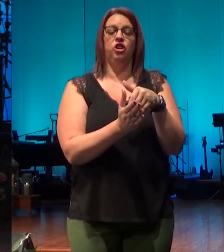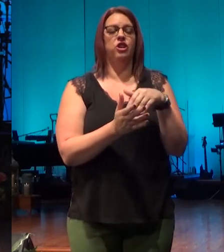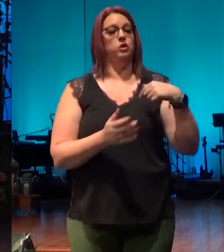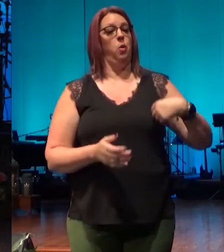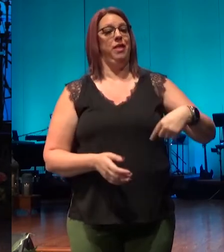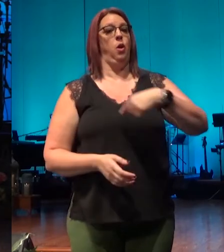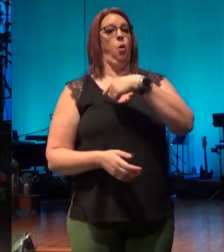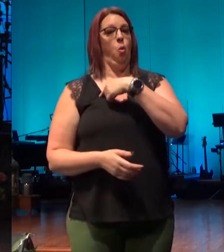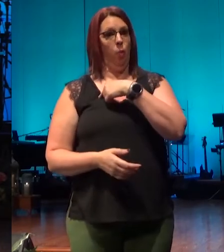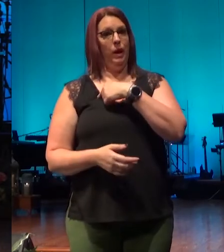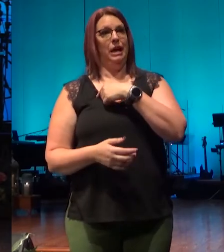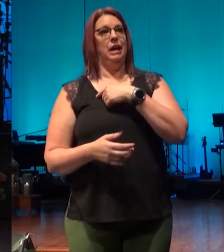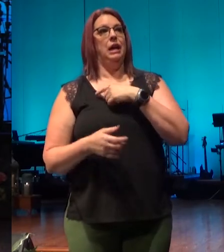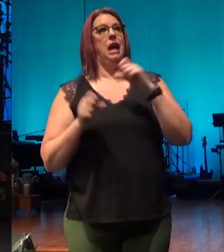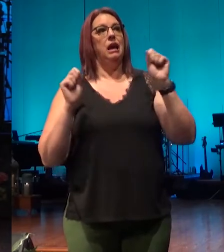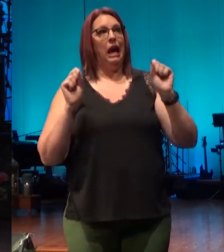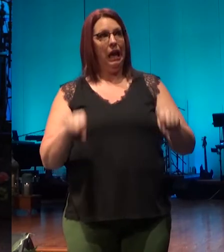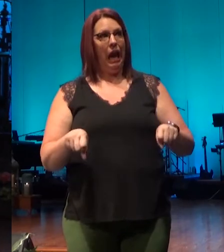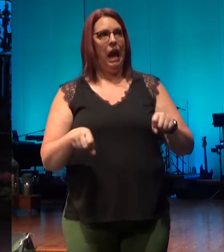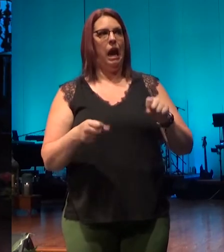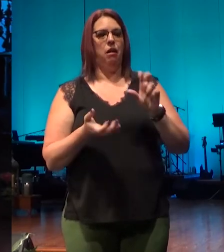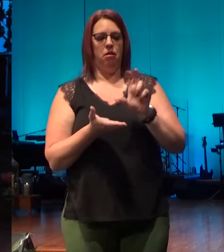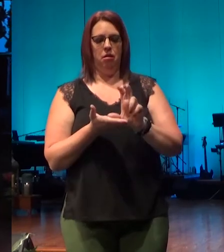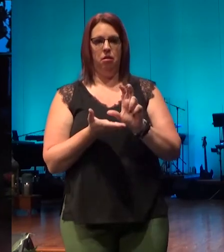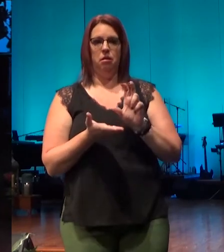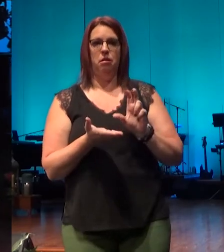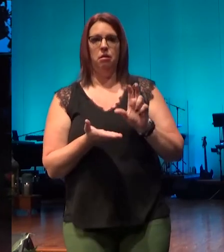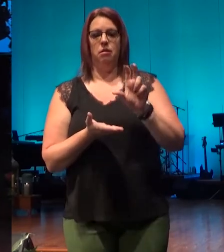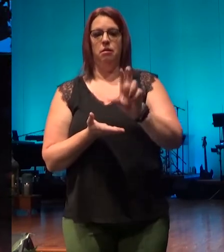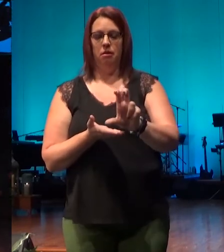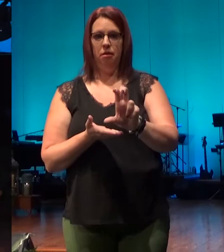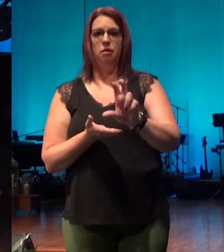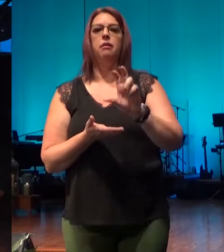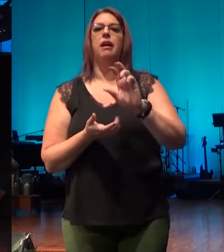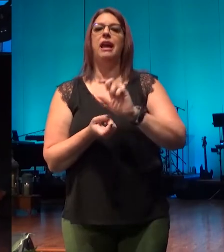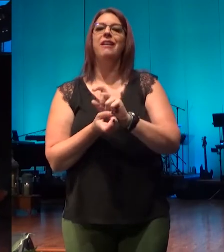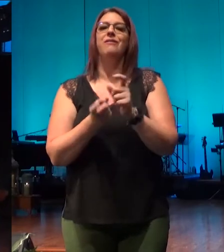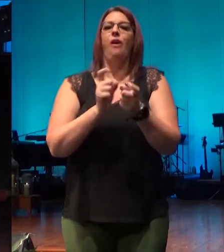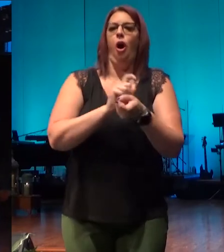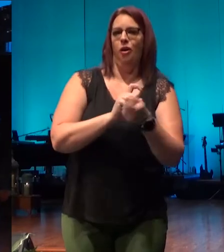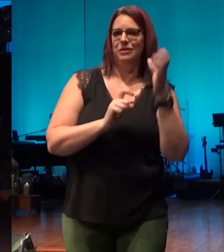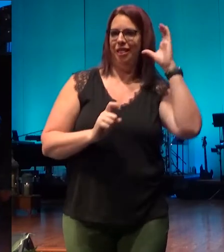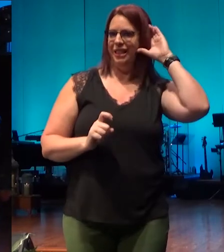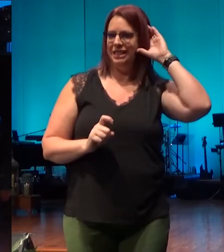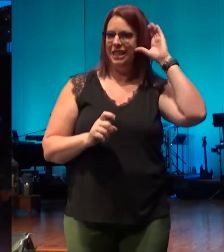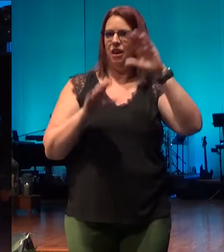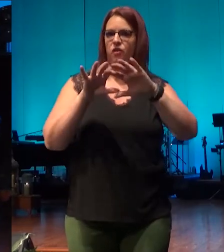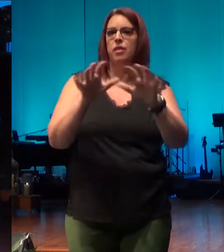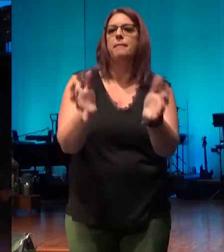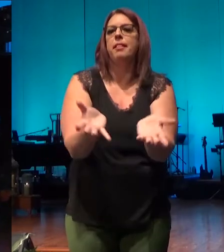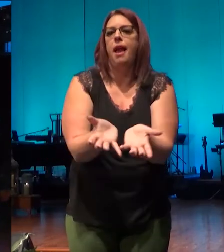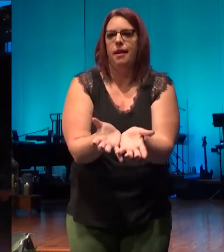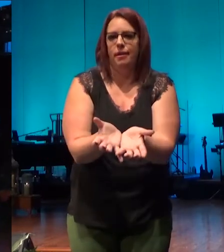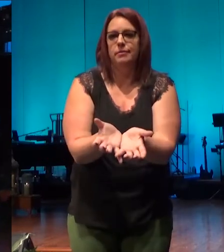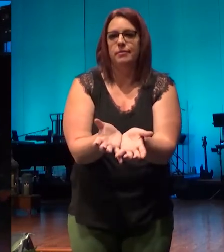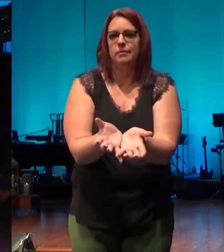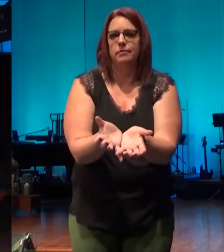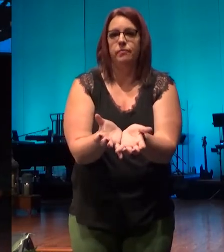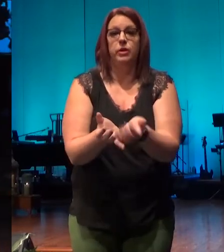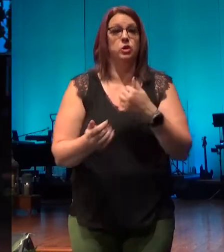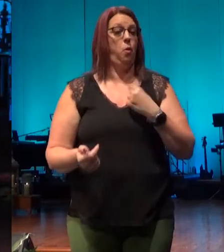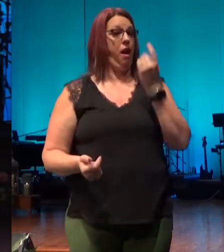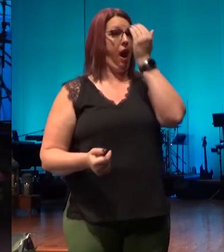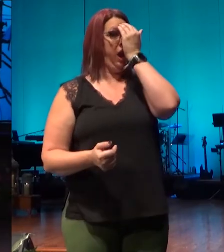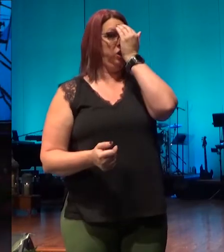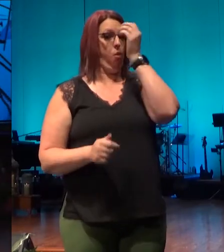can be a contribution to evolved listening on this planet. Because here's what I know. Every